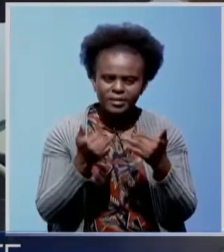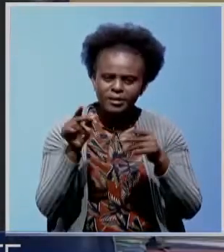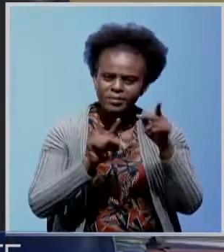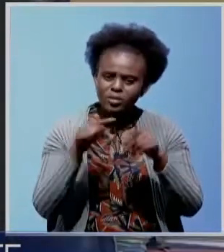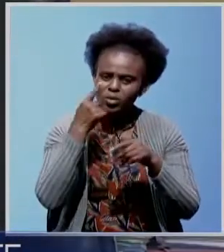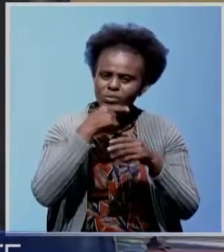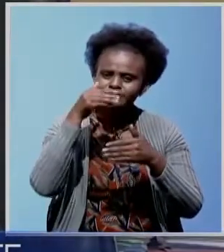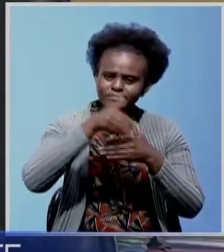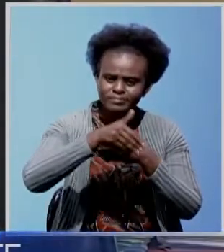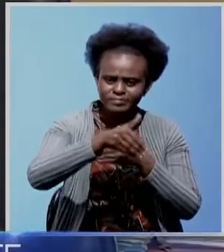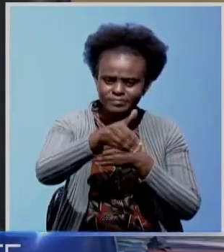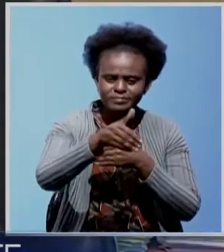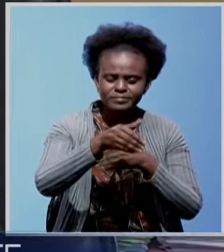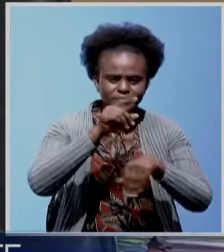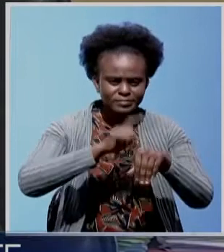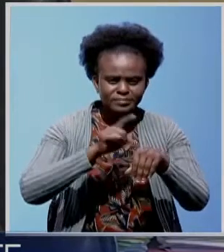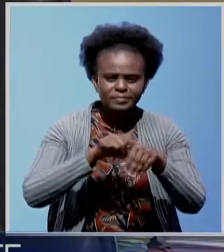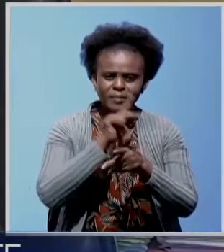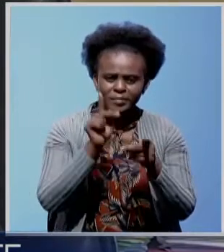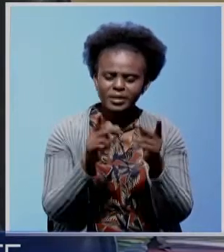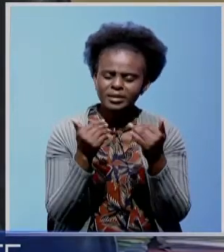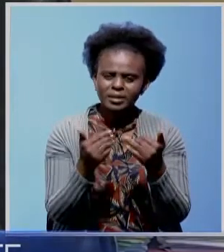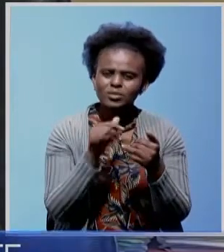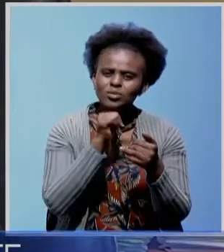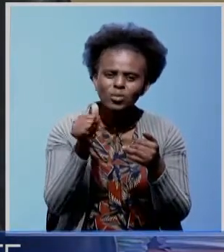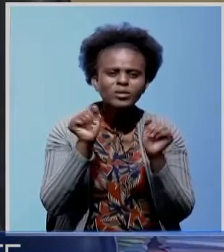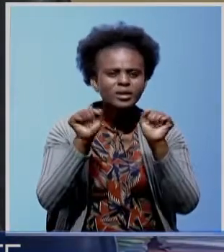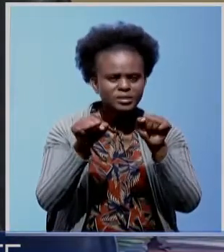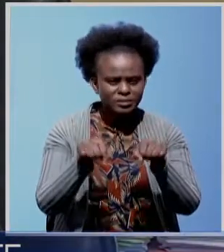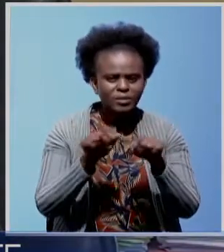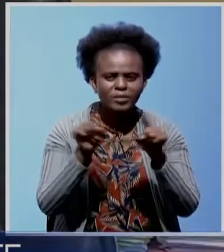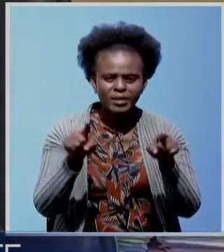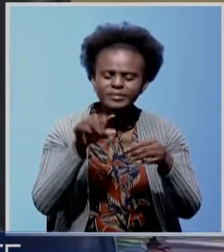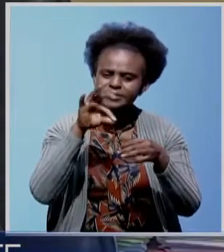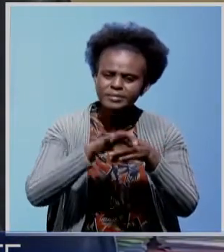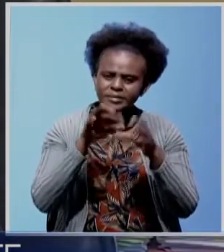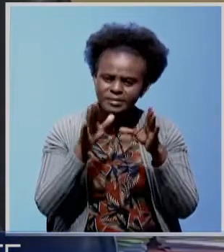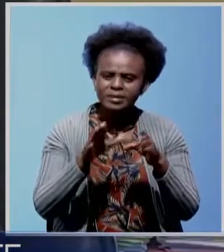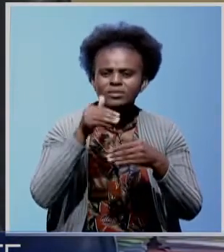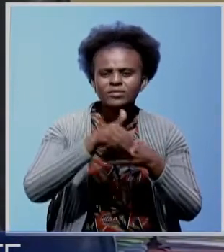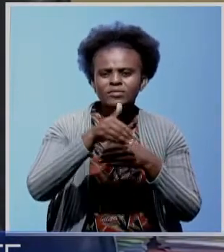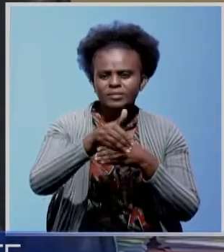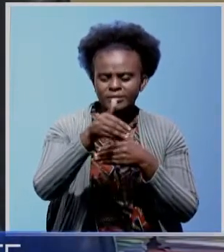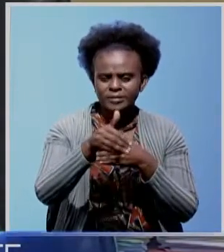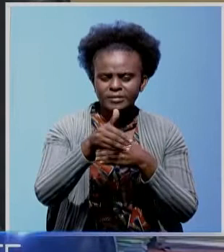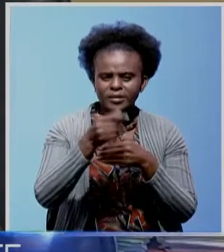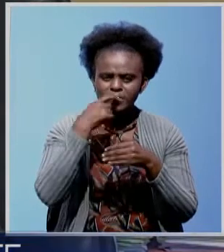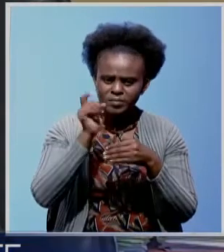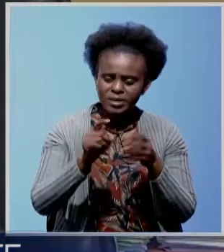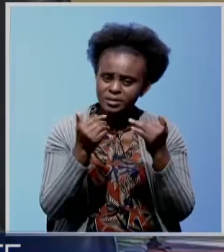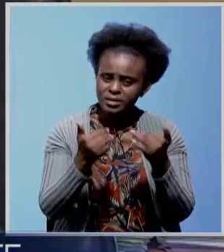registered this time now is not eligible voters, but registered voters should go